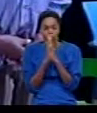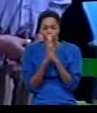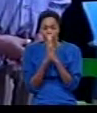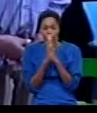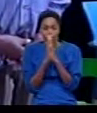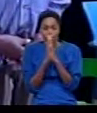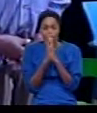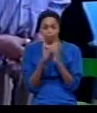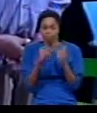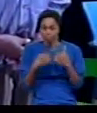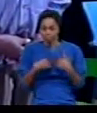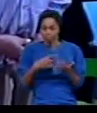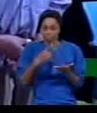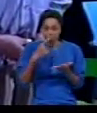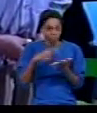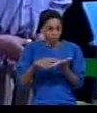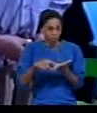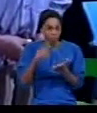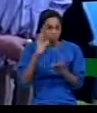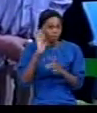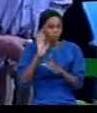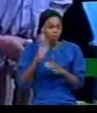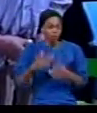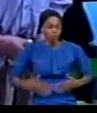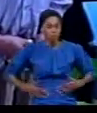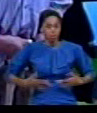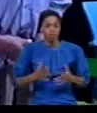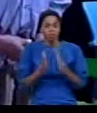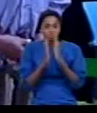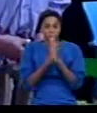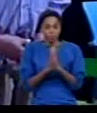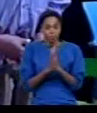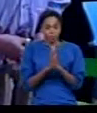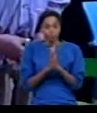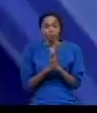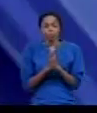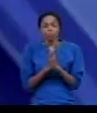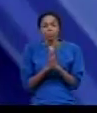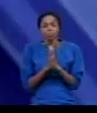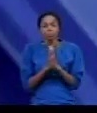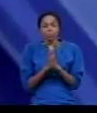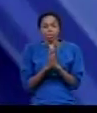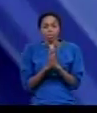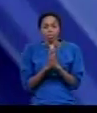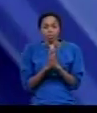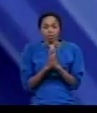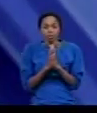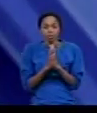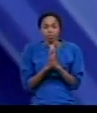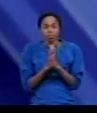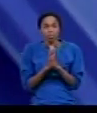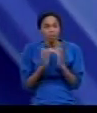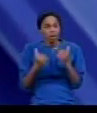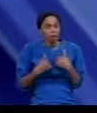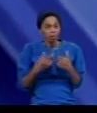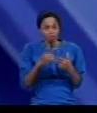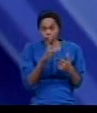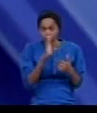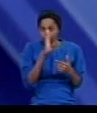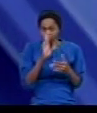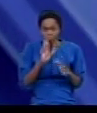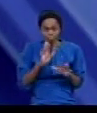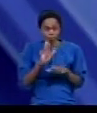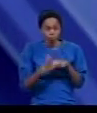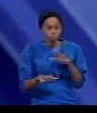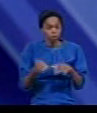Check up your life. Pray. Have you been walking in the light?